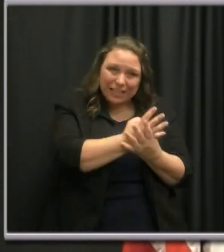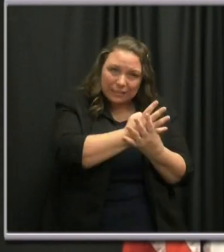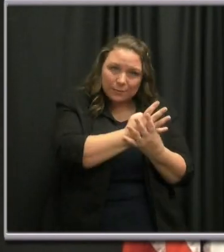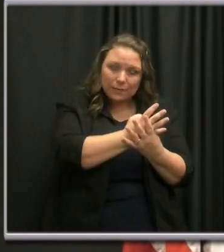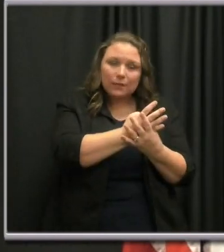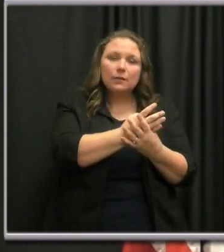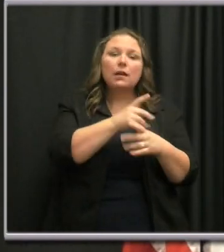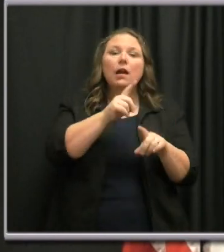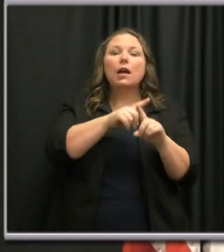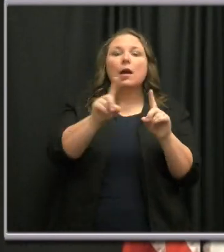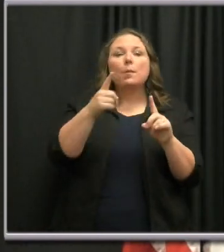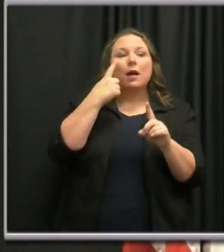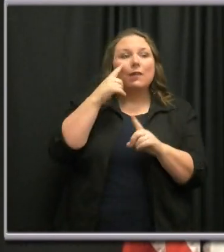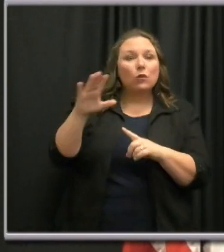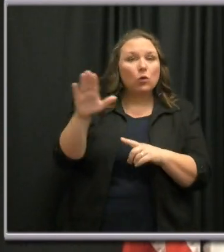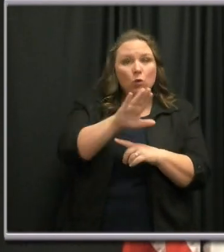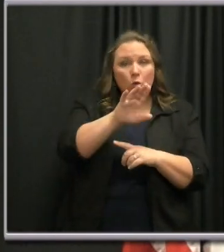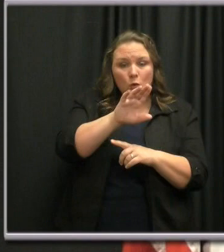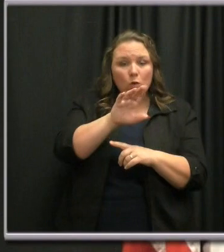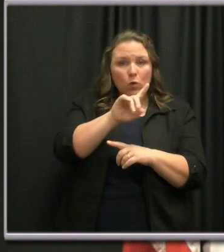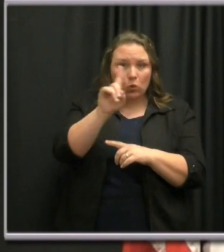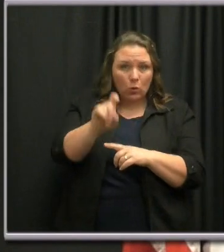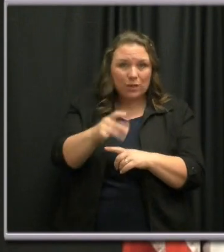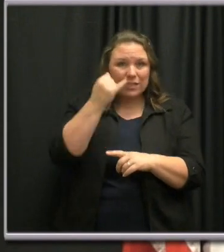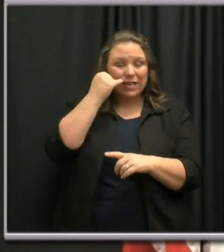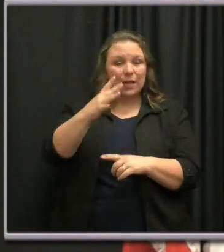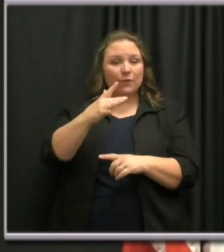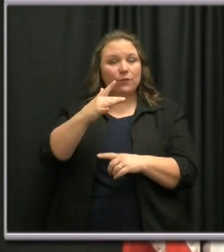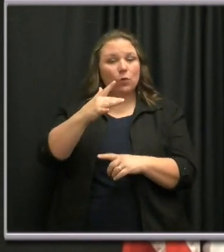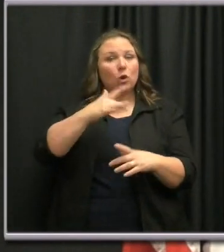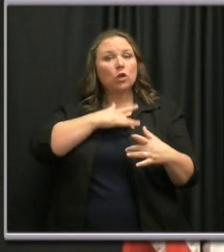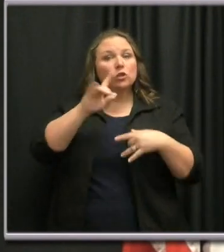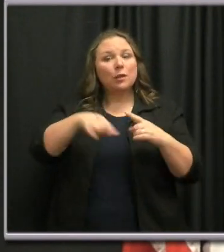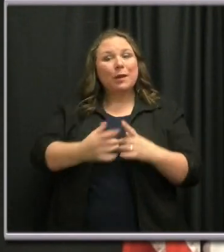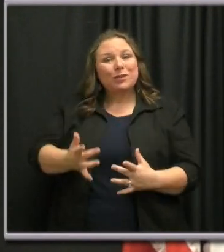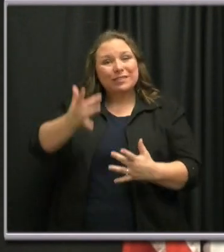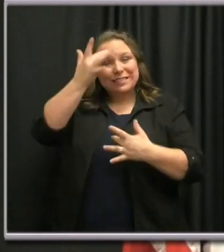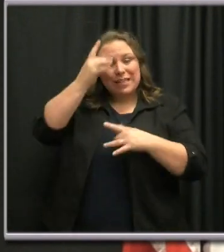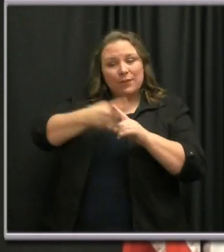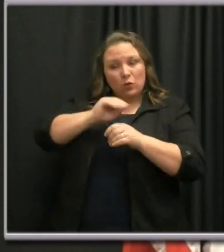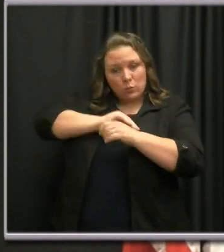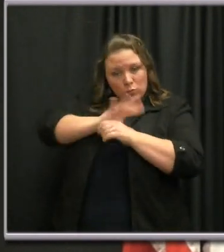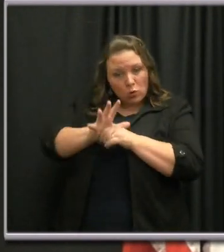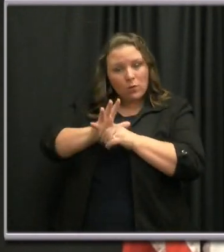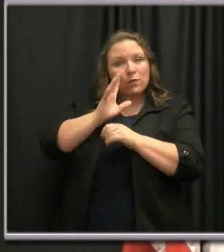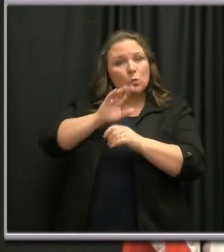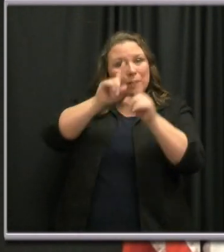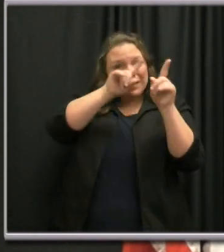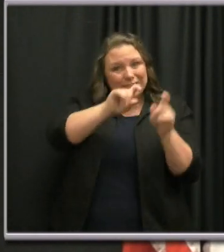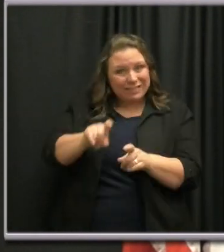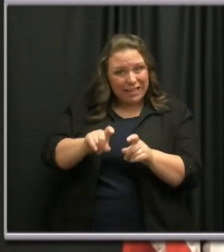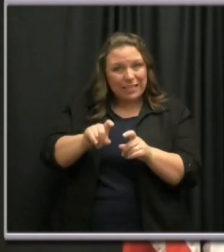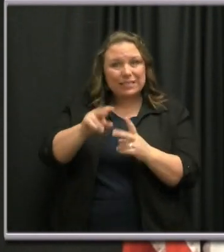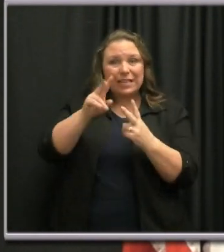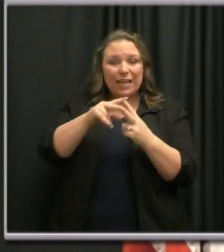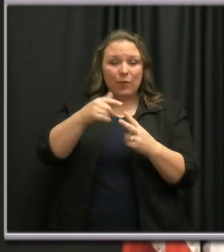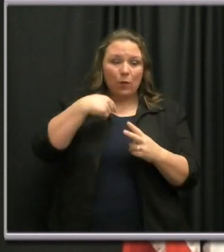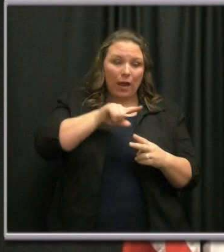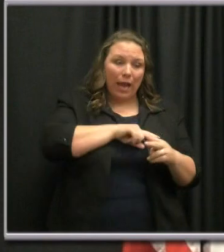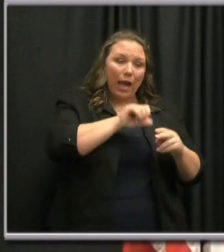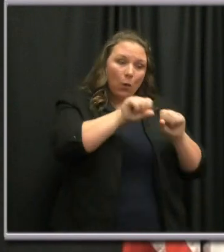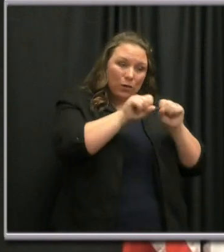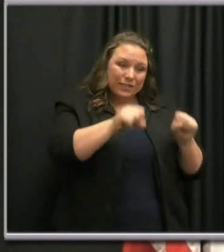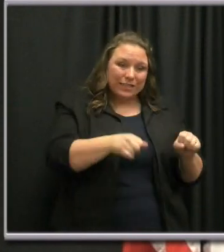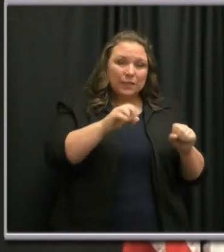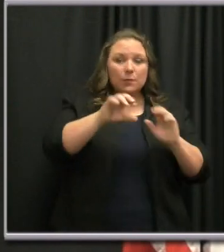question, if you're concerned about being ill from COVID, then you will get a test, whether it's at our system or in the